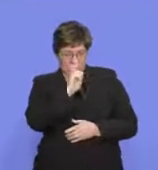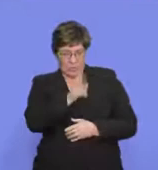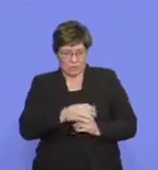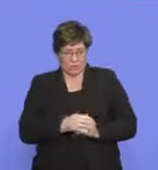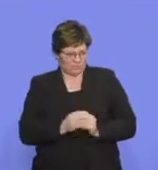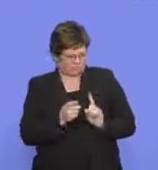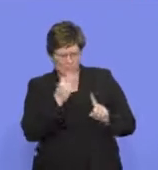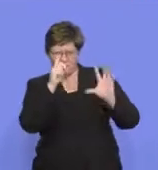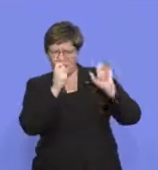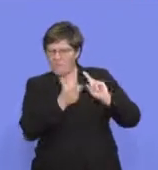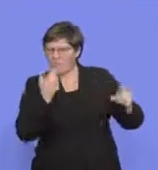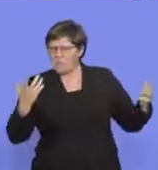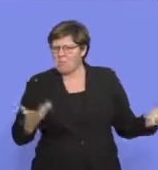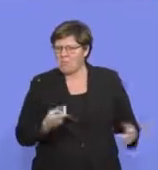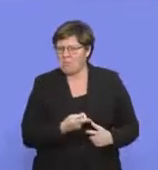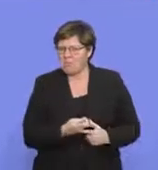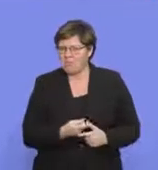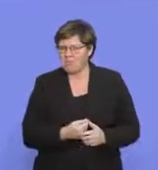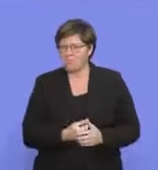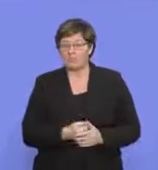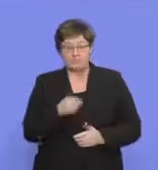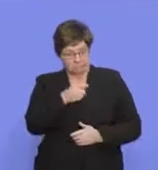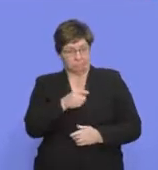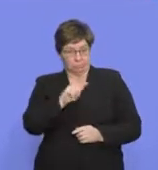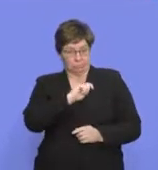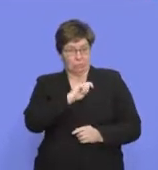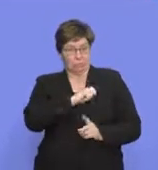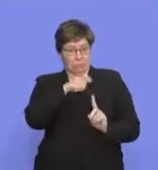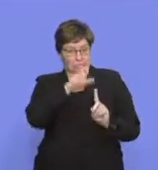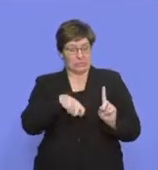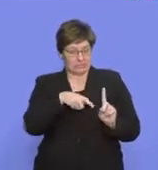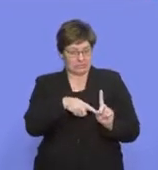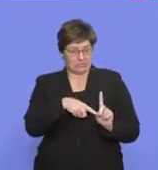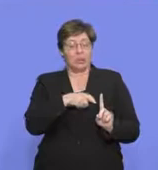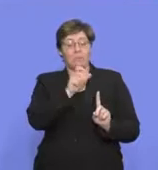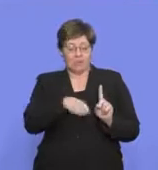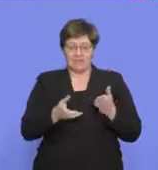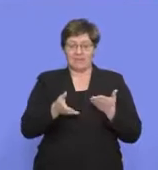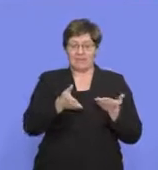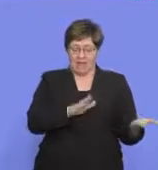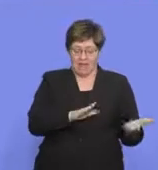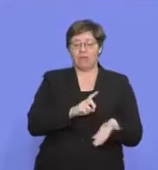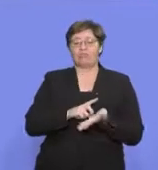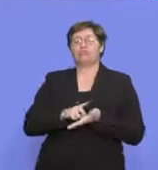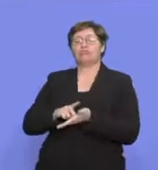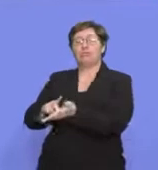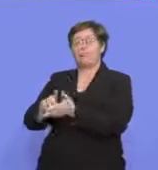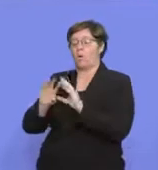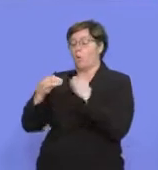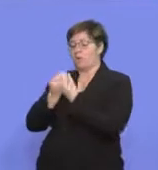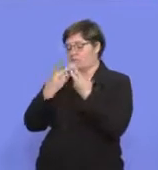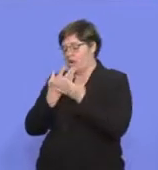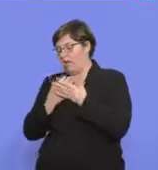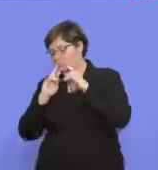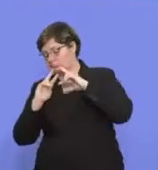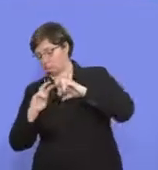get this photo from? Well, this was a real person who donated his body to this organization